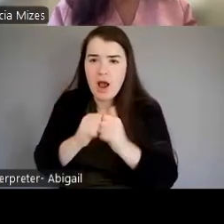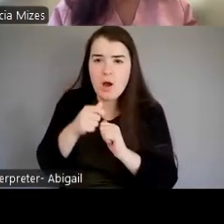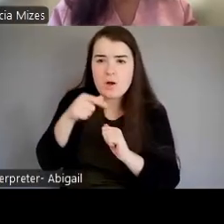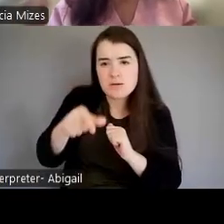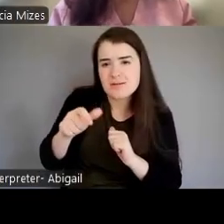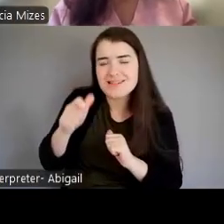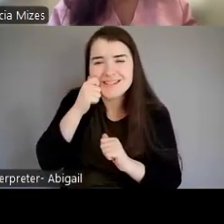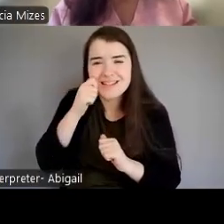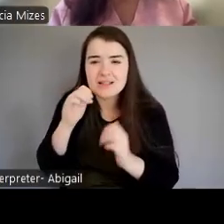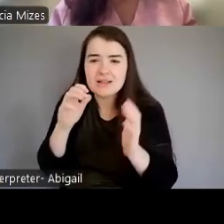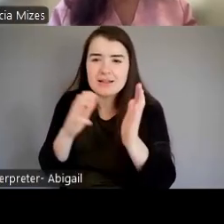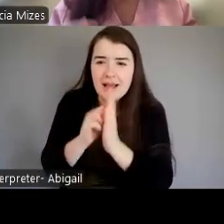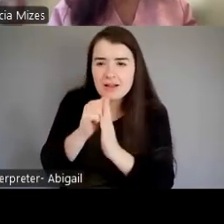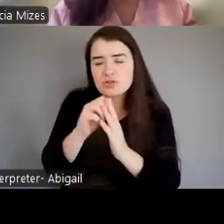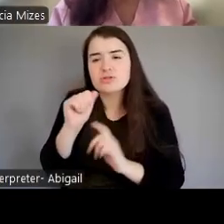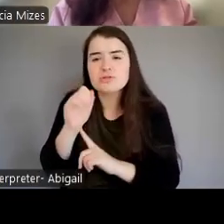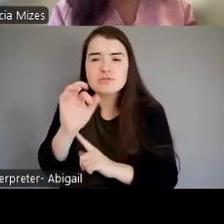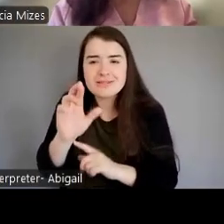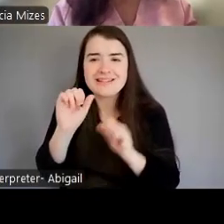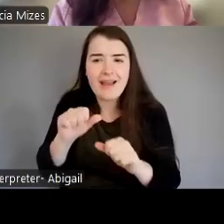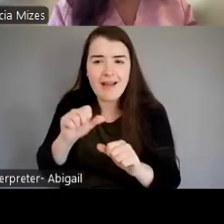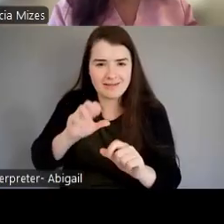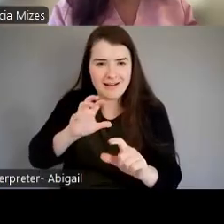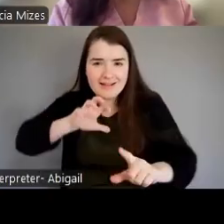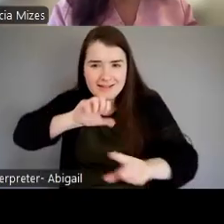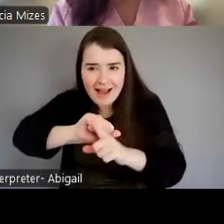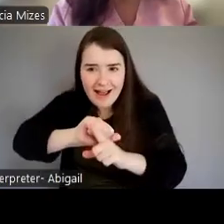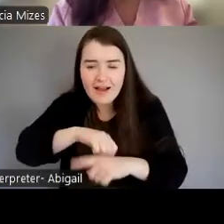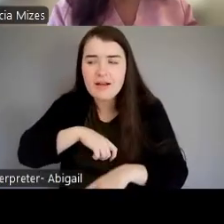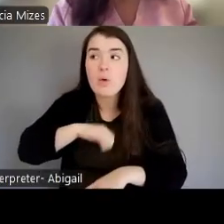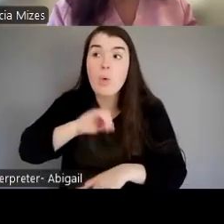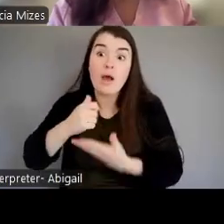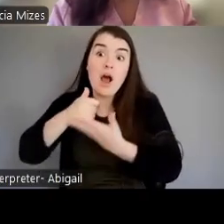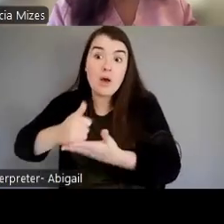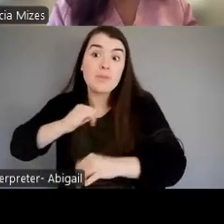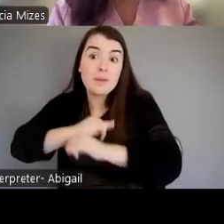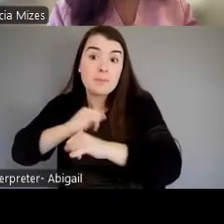can actually get your immune system to do the job of fighting off the skin cancer for us.